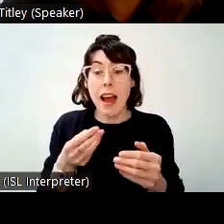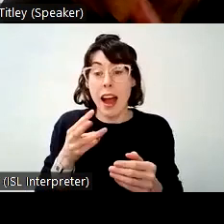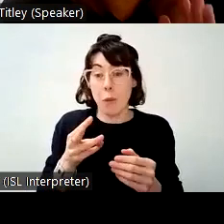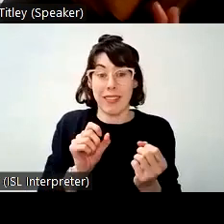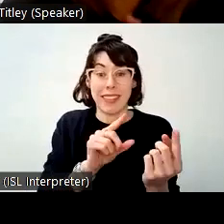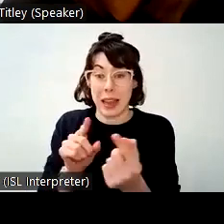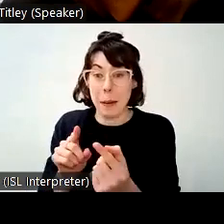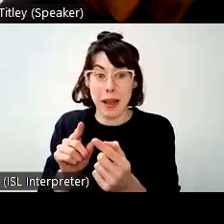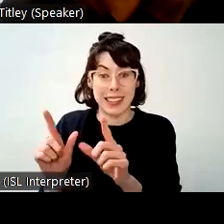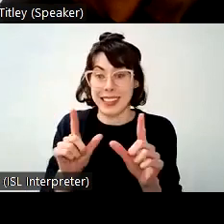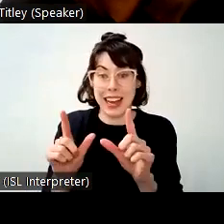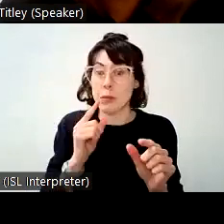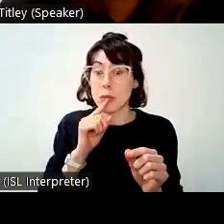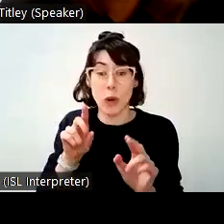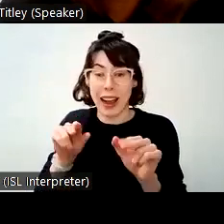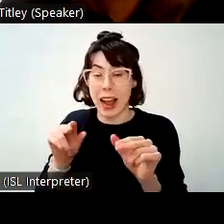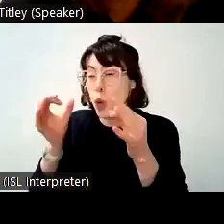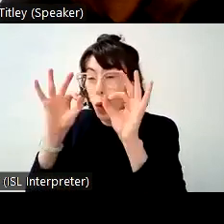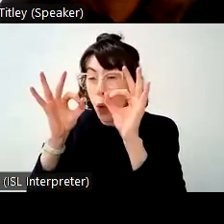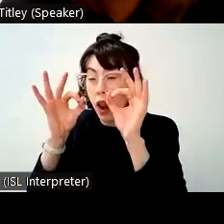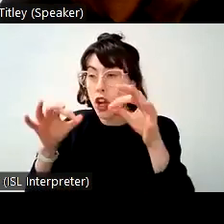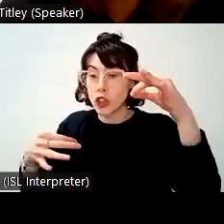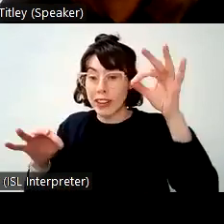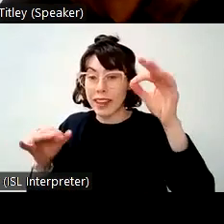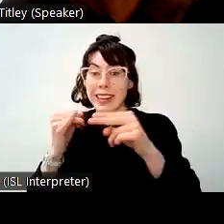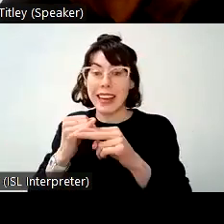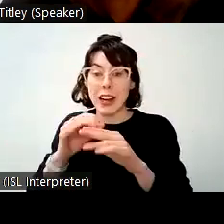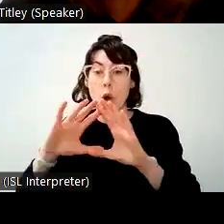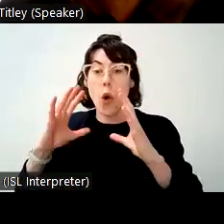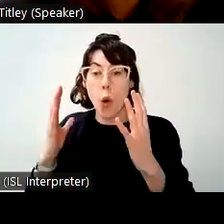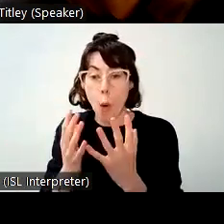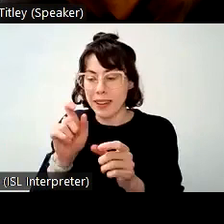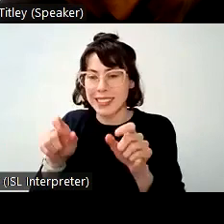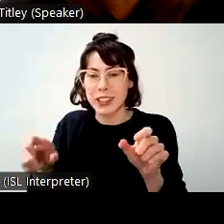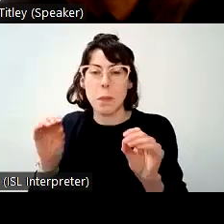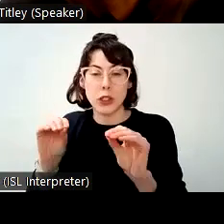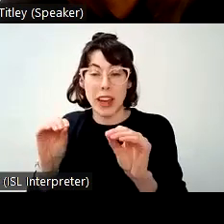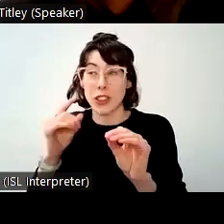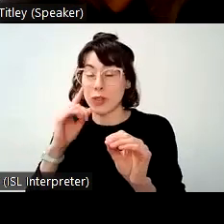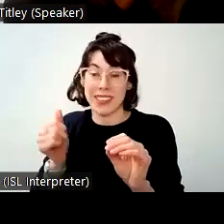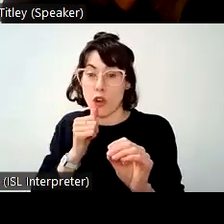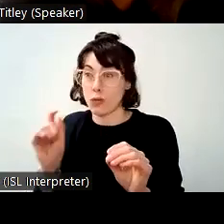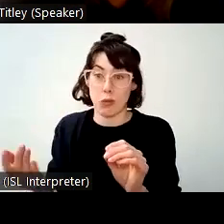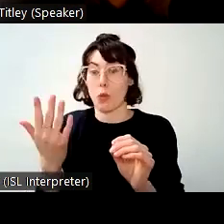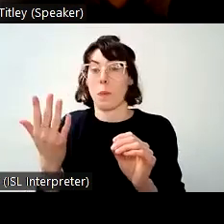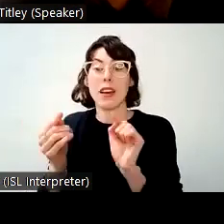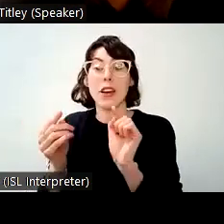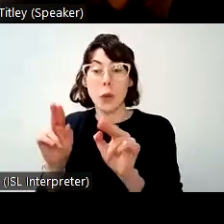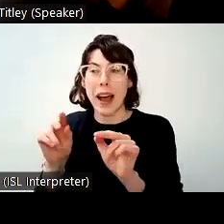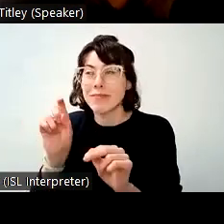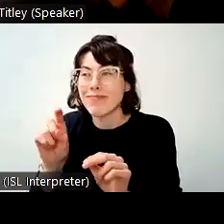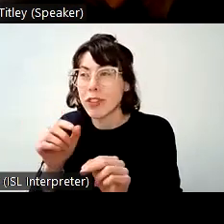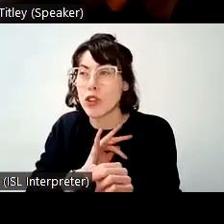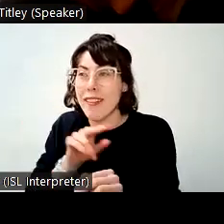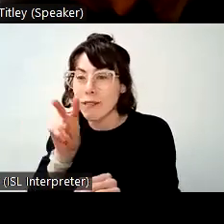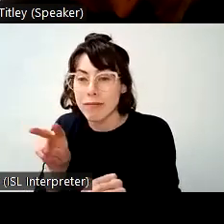just Google certificate in global citizenship education, the link comes up immediately. And then finally, I suppose, just to talk a little bit about the